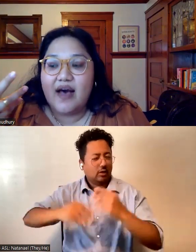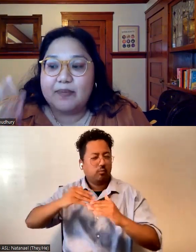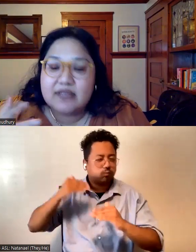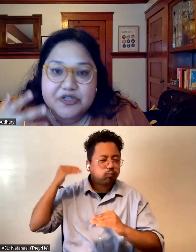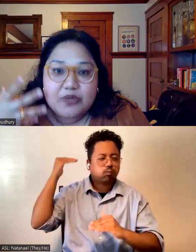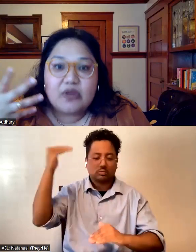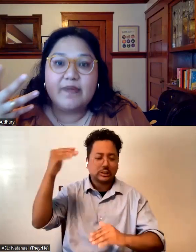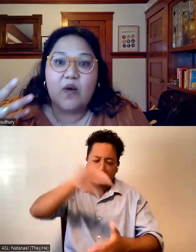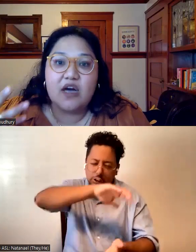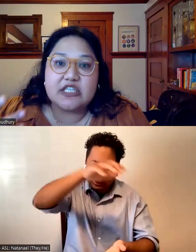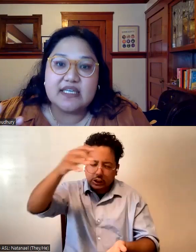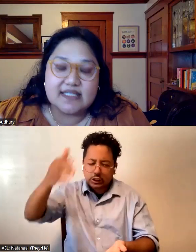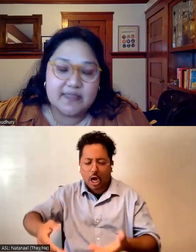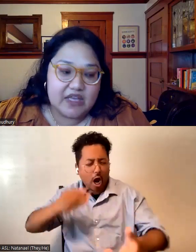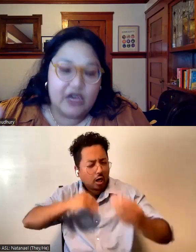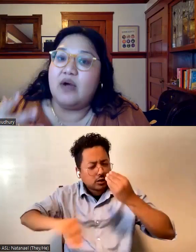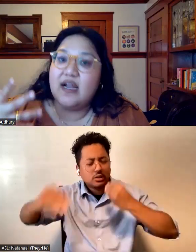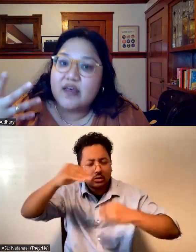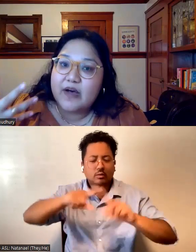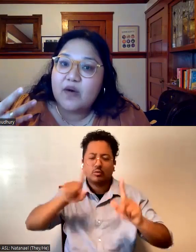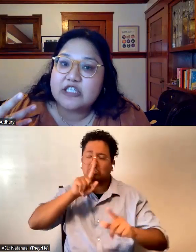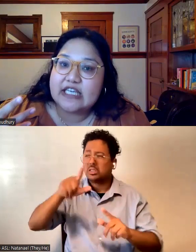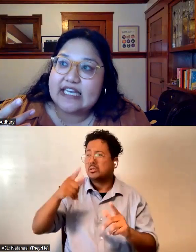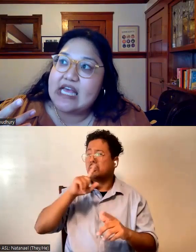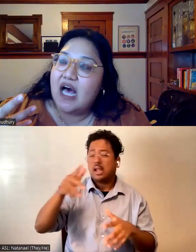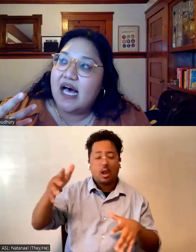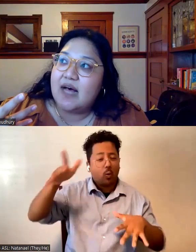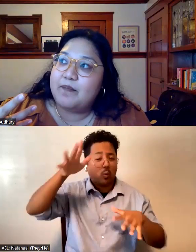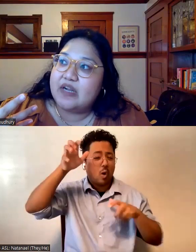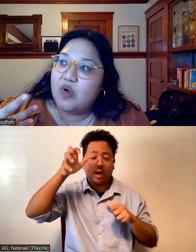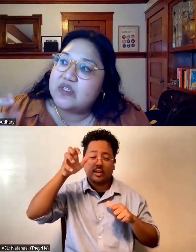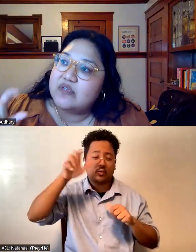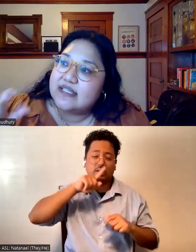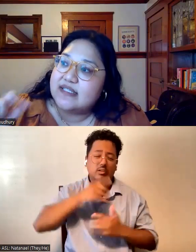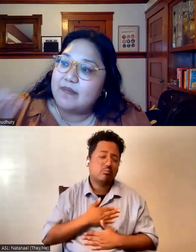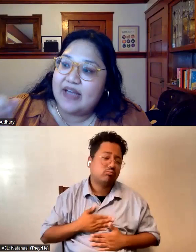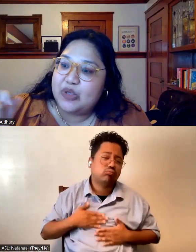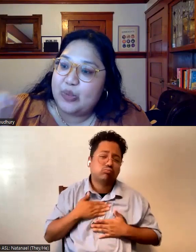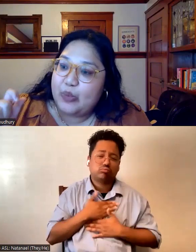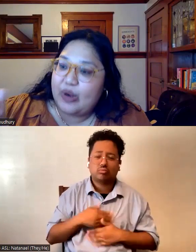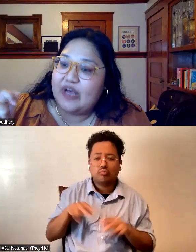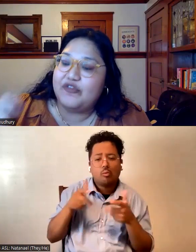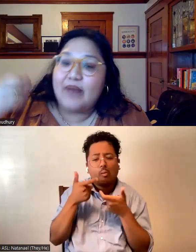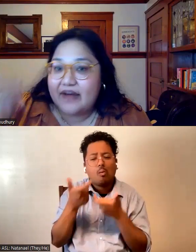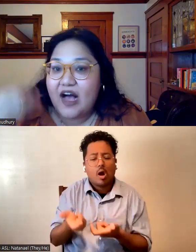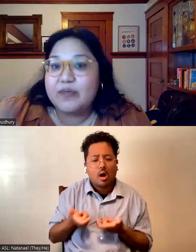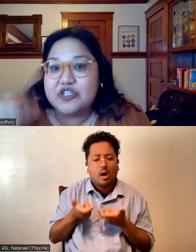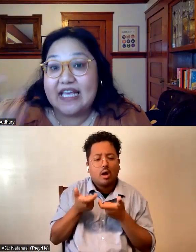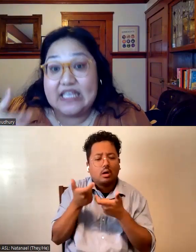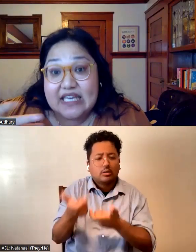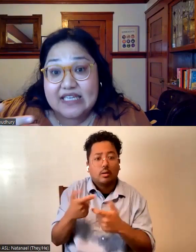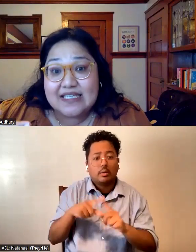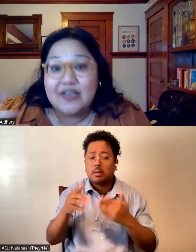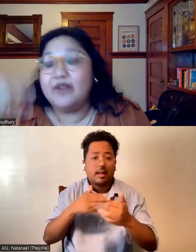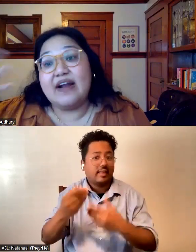something pleasurable about watching it, something erotic about watching it. But it also does this magical work of no matter how much